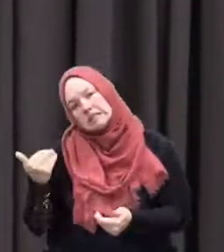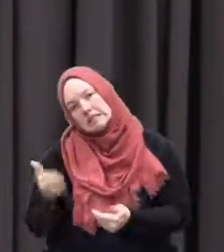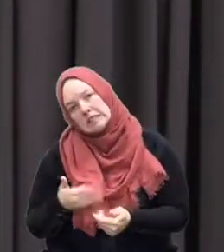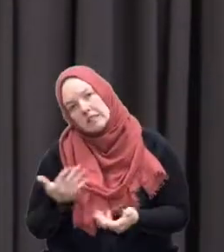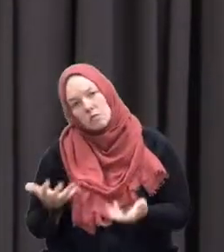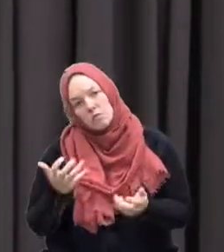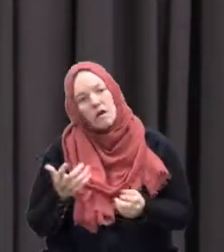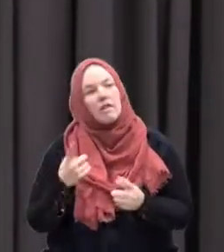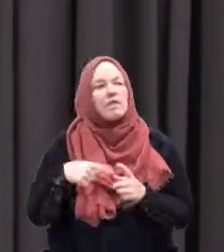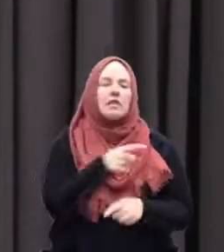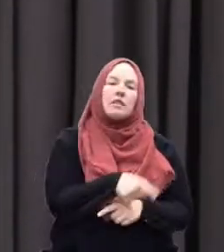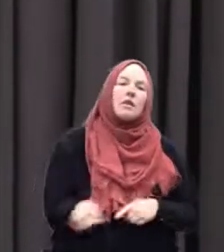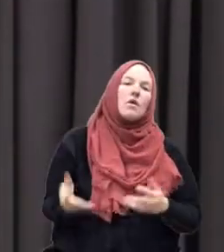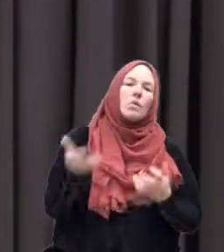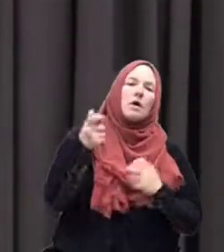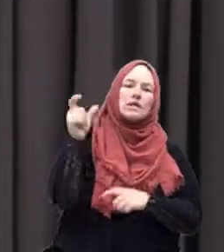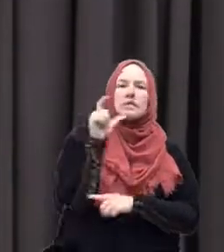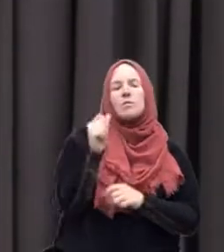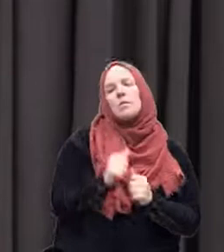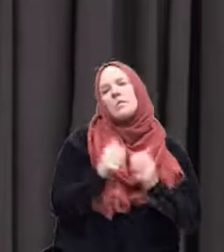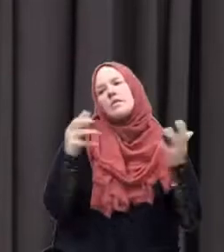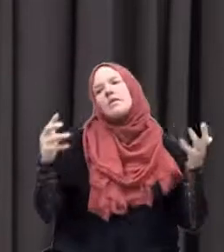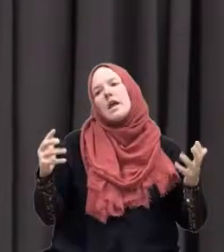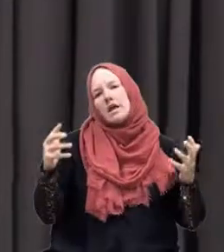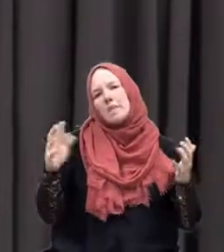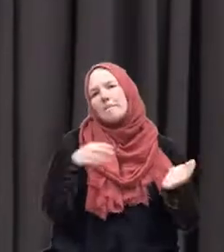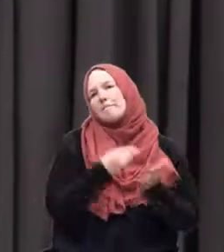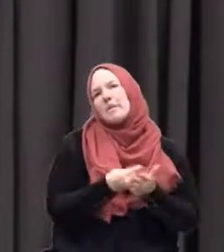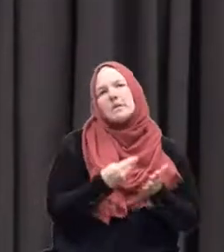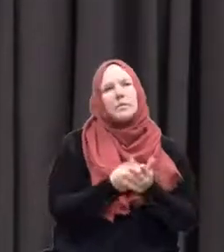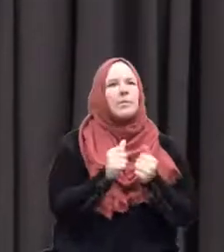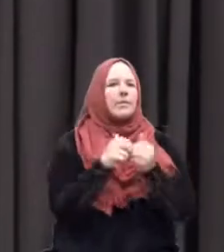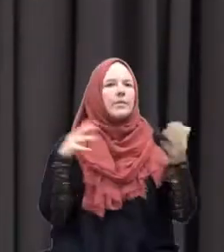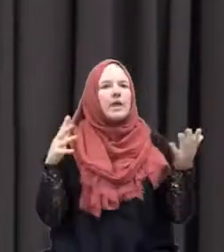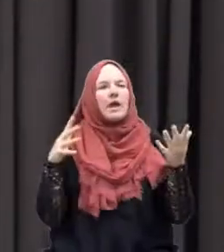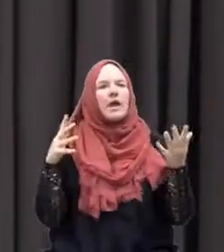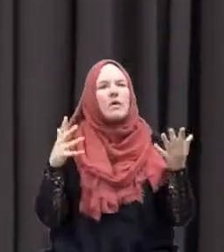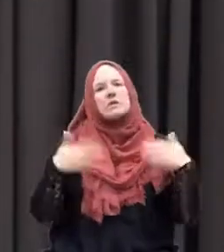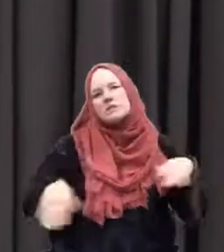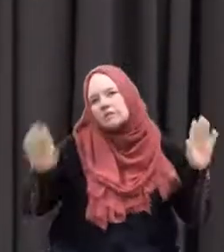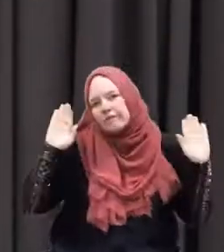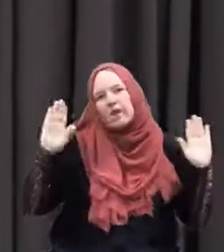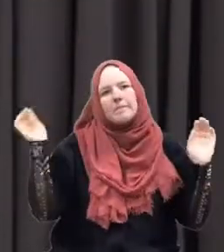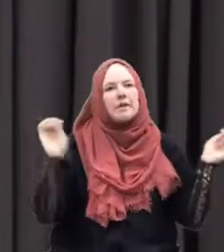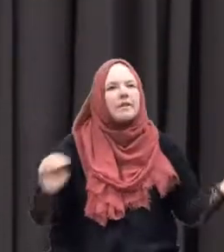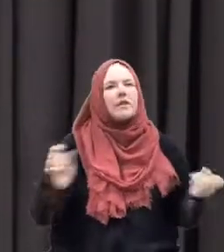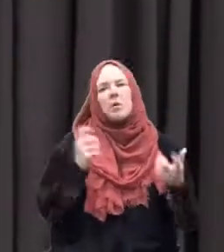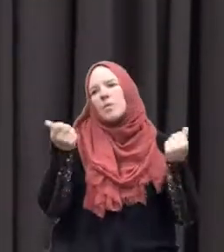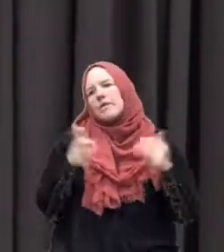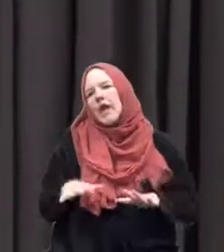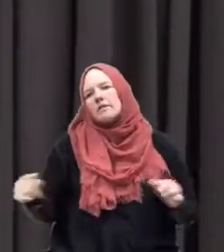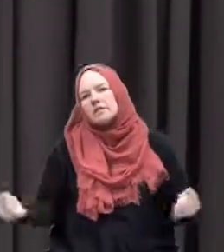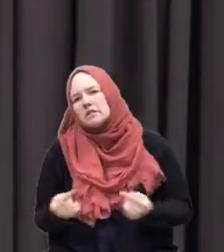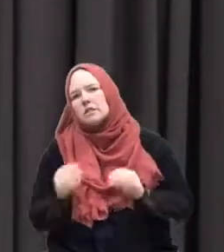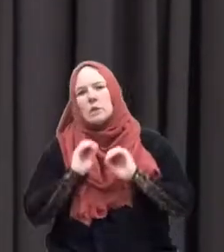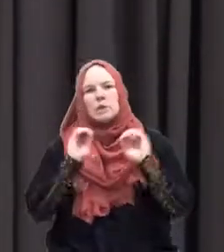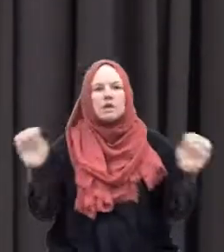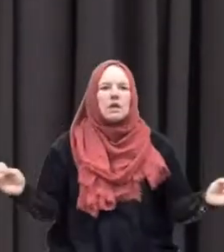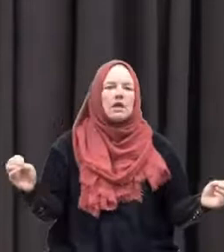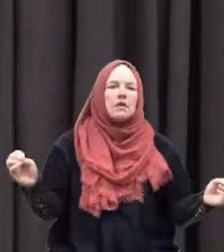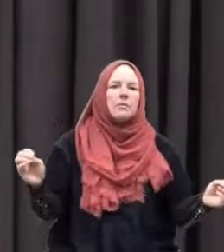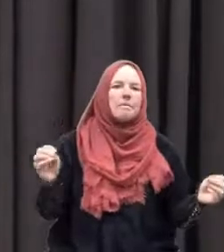when it is easy. They want Islam without cost, without money, without sacrifice, without